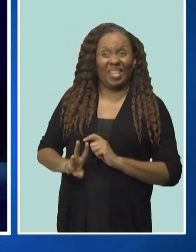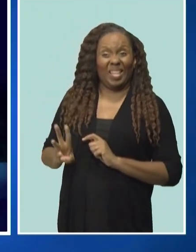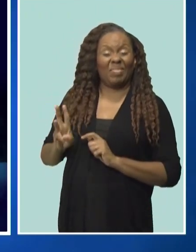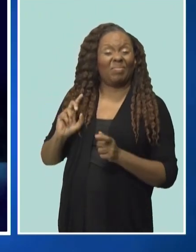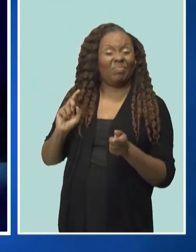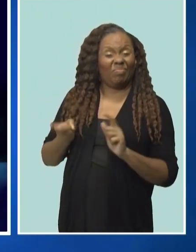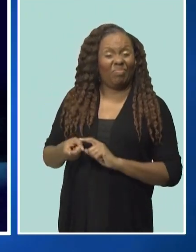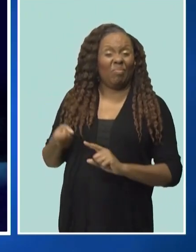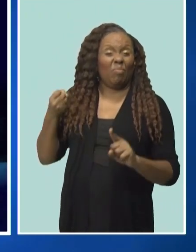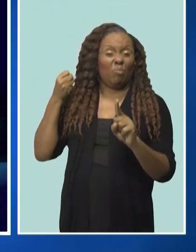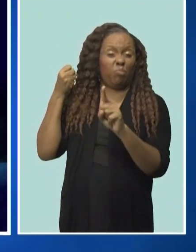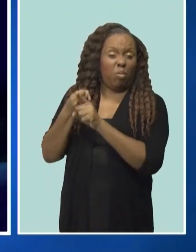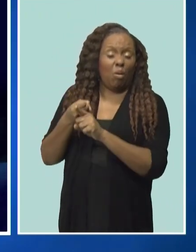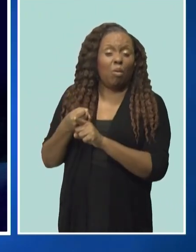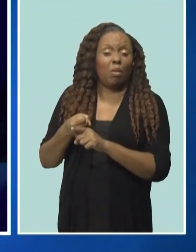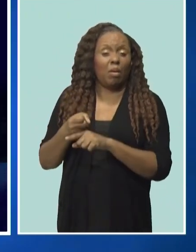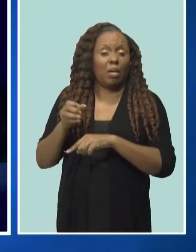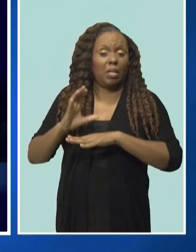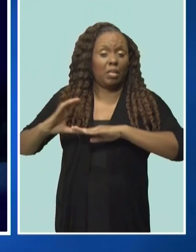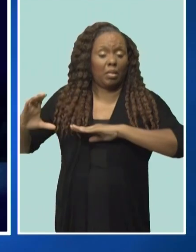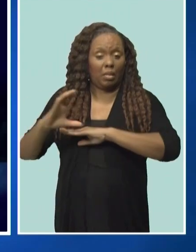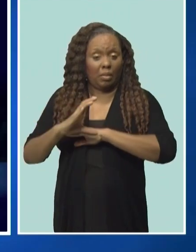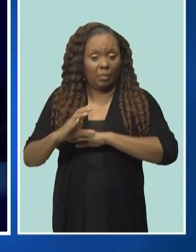on storms in our region.